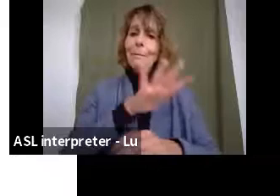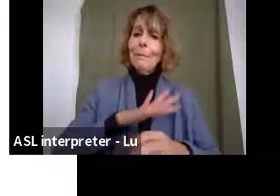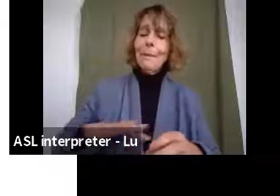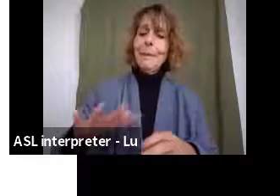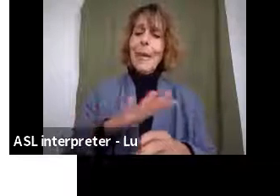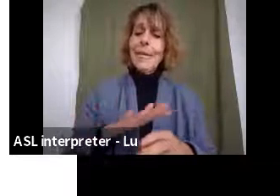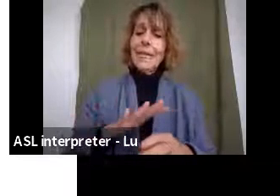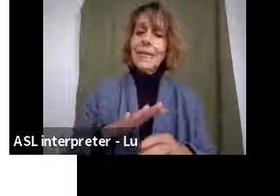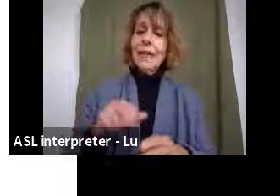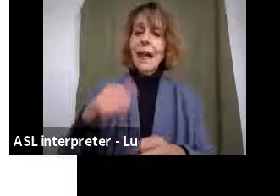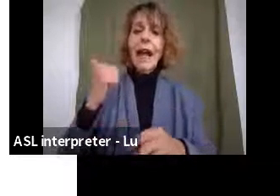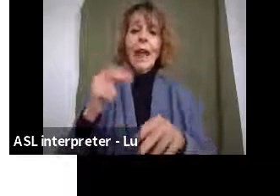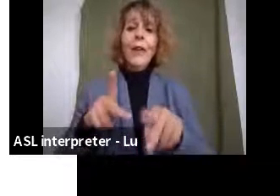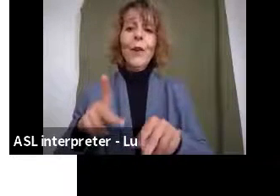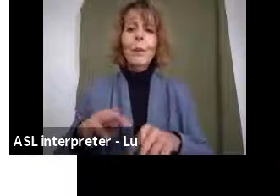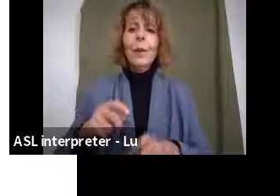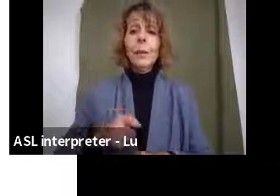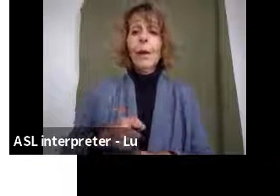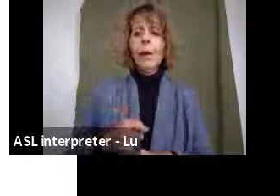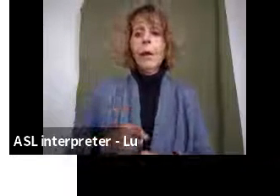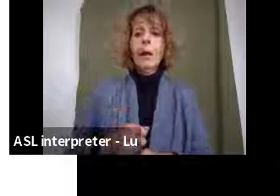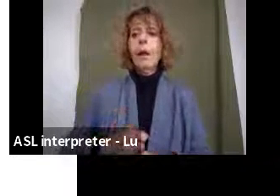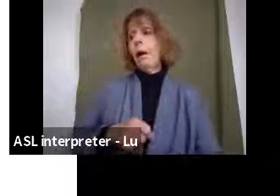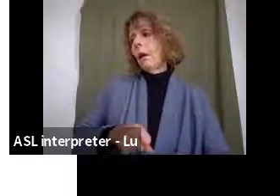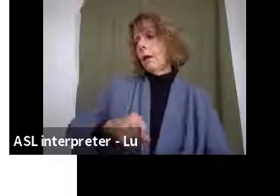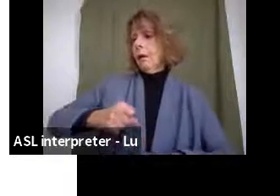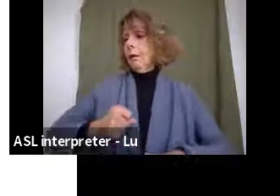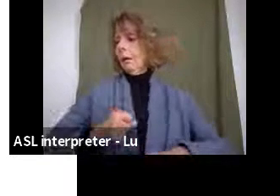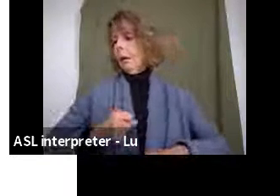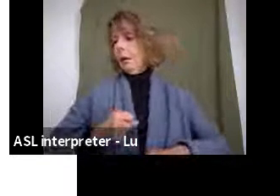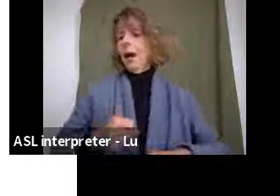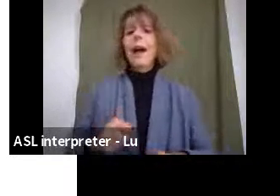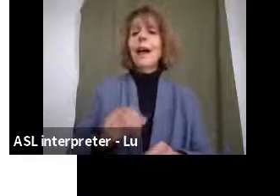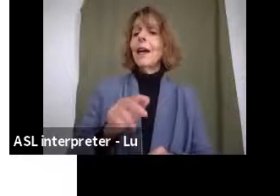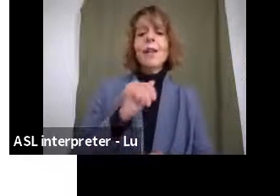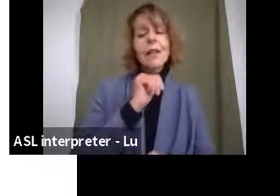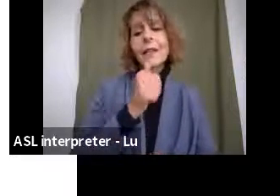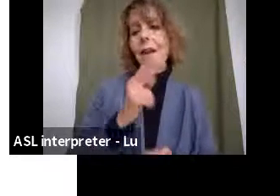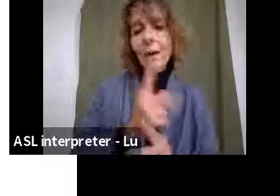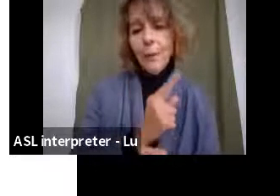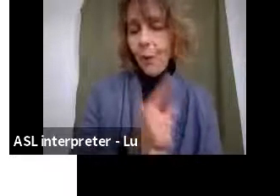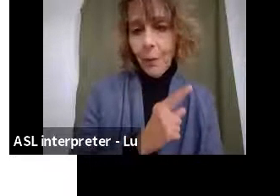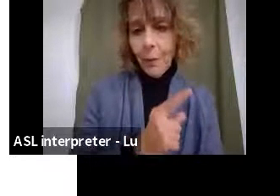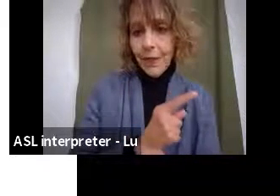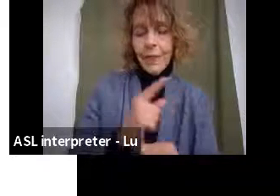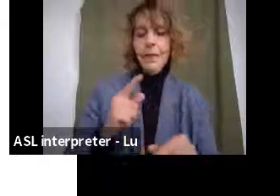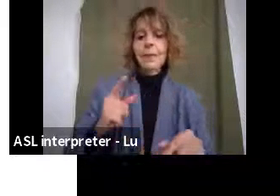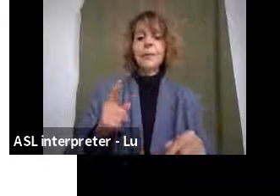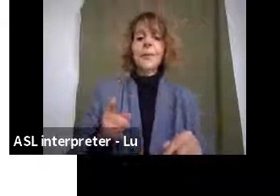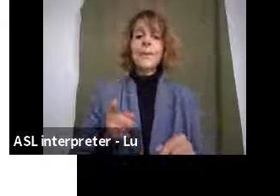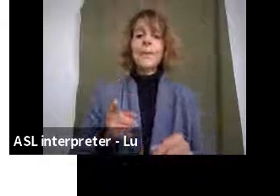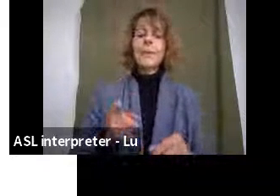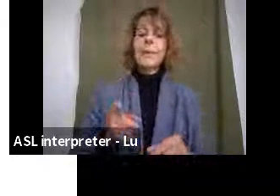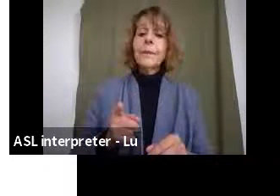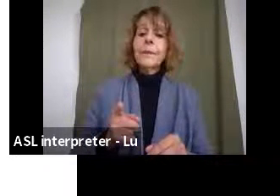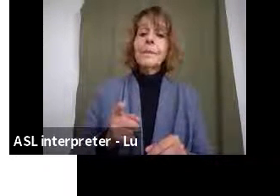of a wheelchair as a leaning post. Don't do that. When talking with someone who uses a wheelchair, sit down